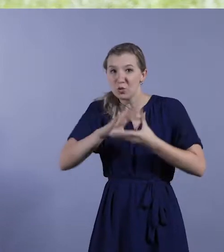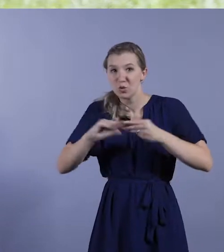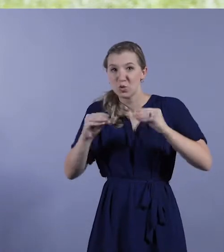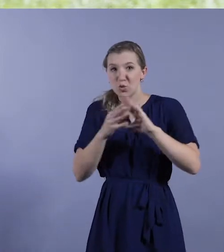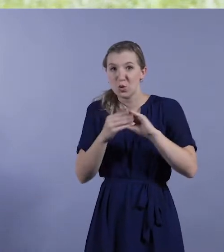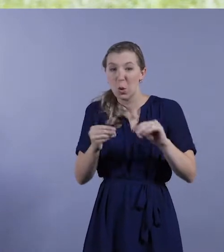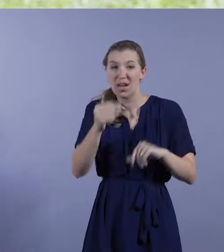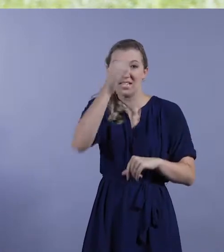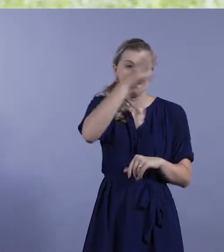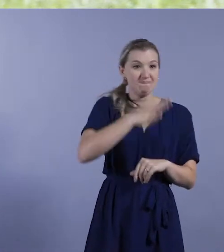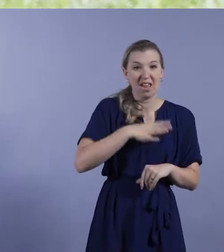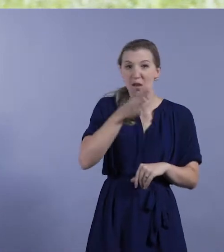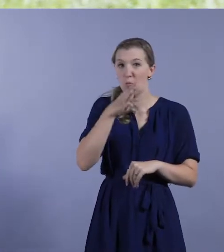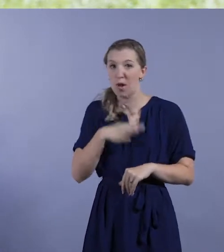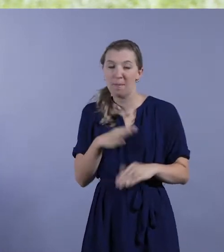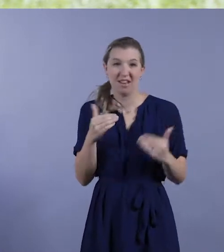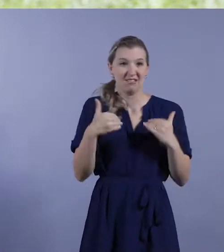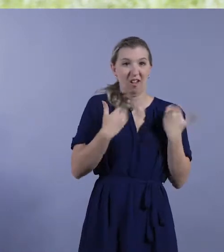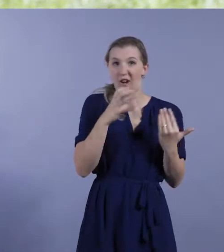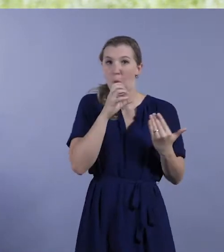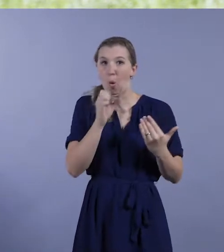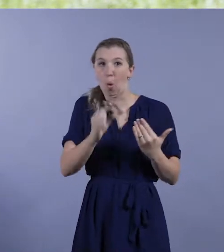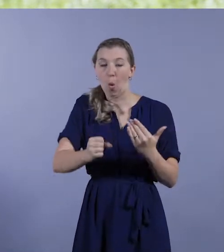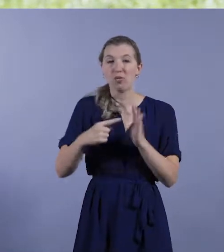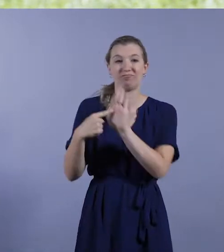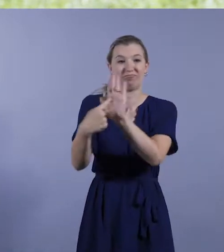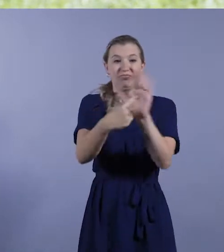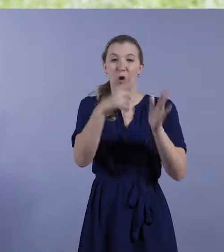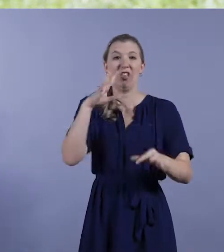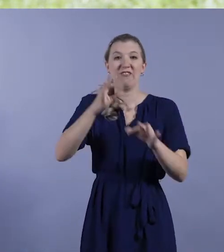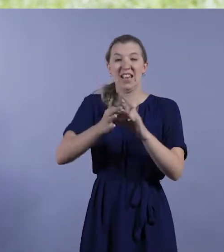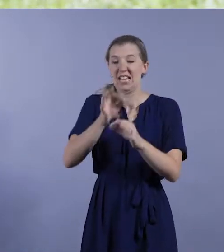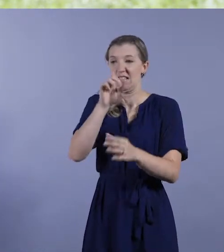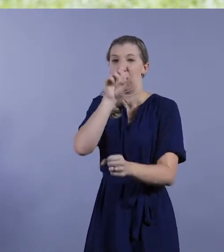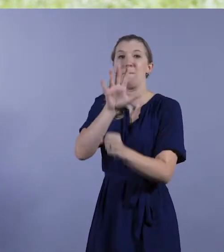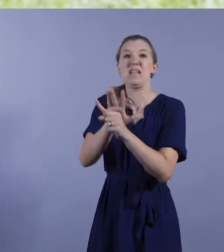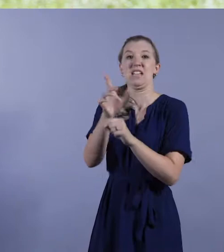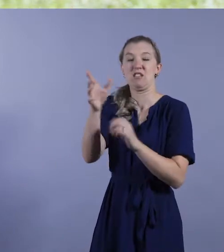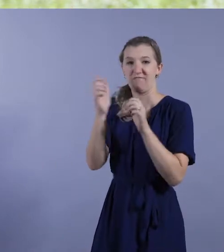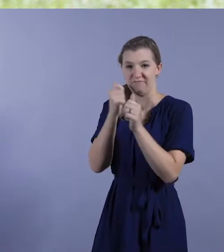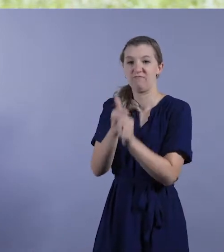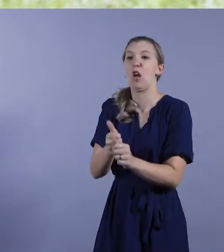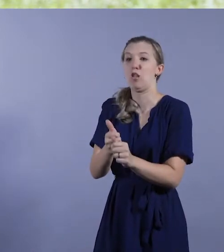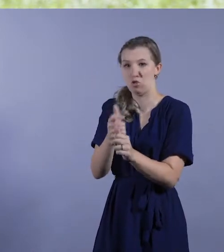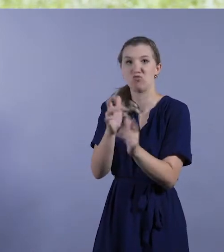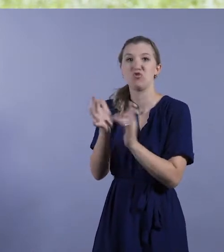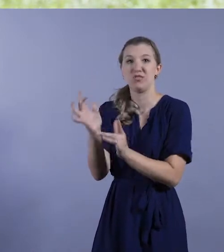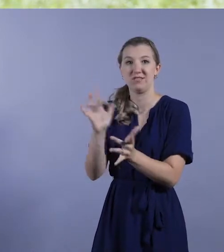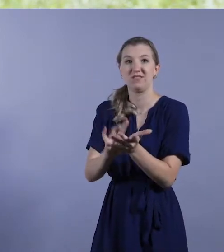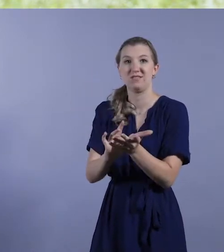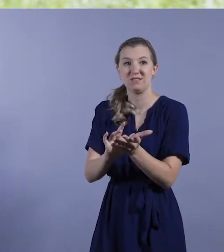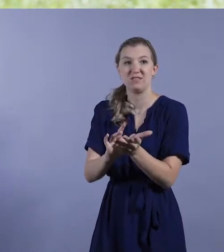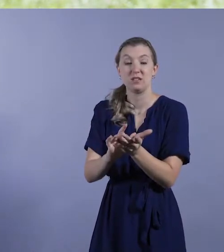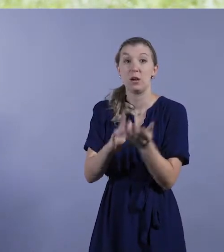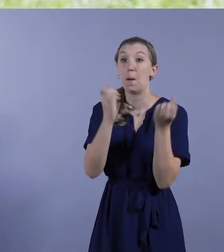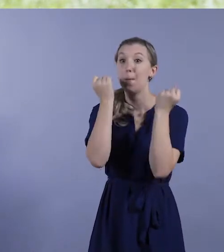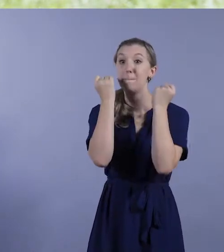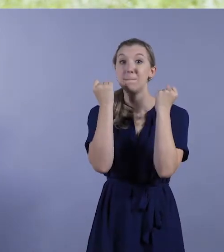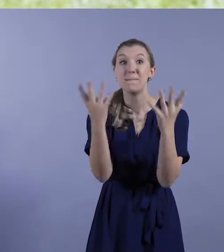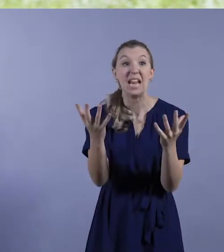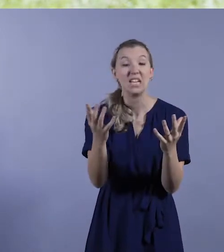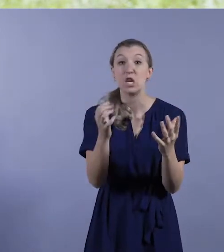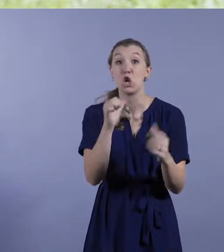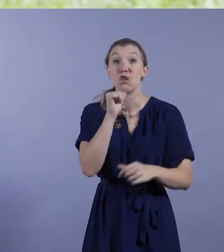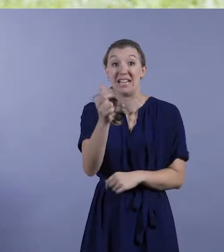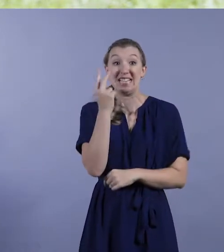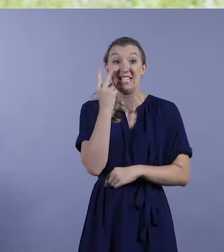of men and women, young and old, professing their faith and committing themselves to follow Jesus. And because we have so many, you won't even